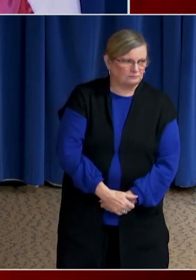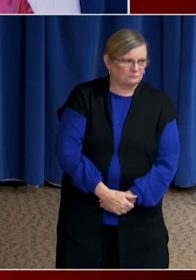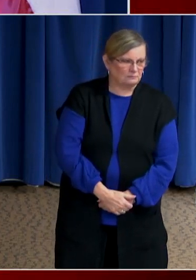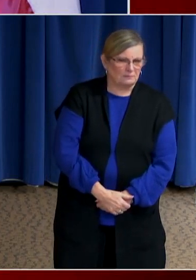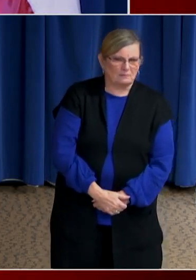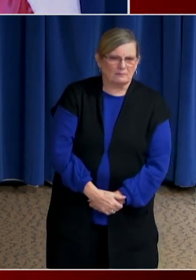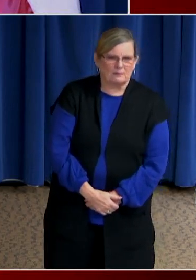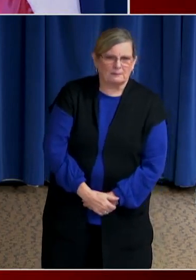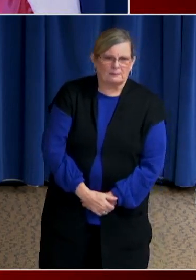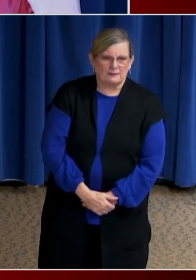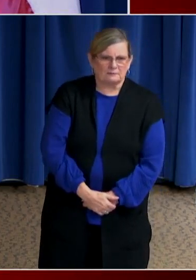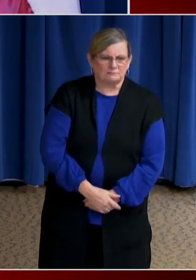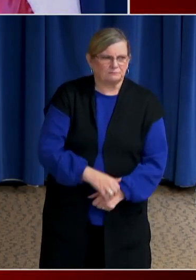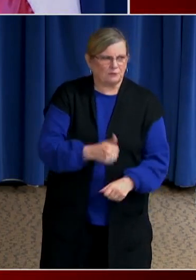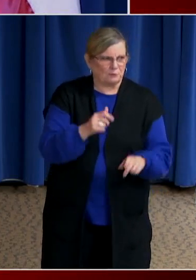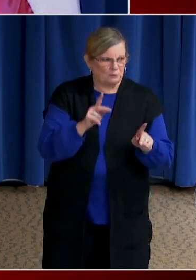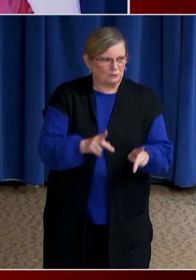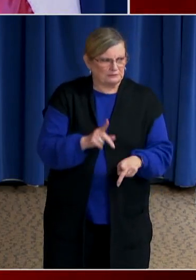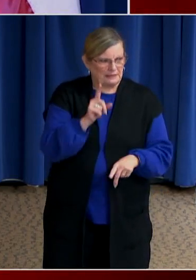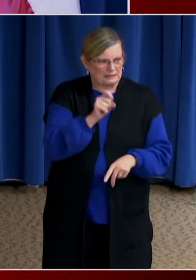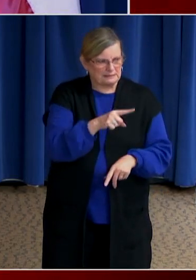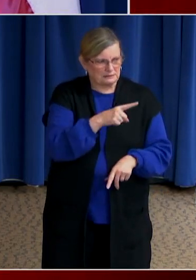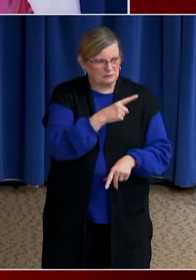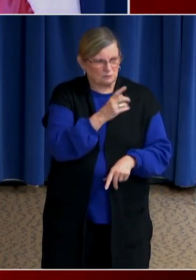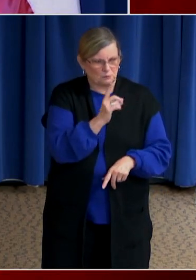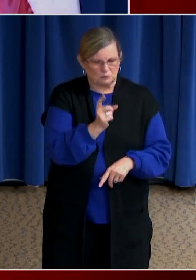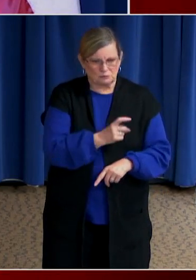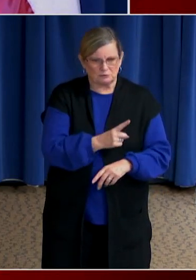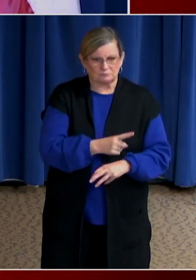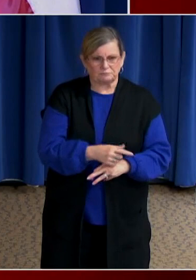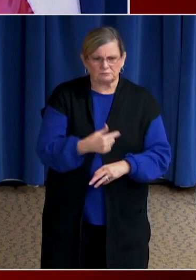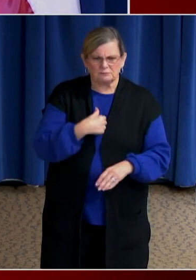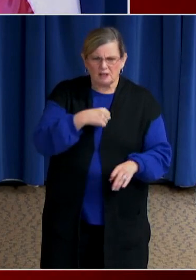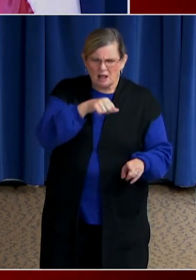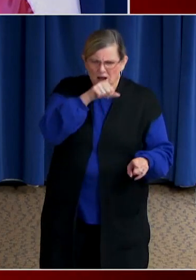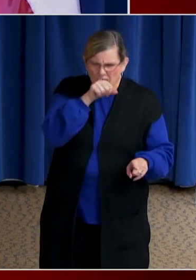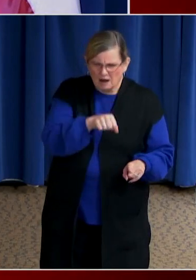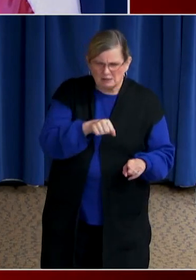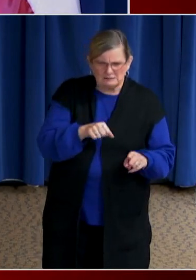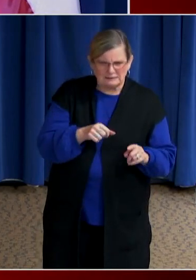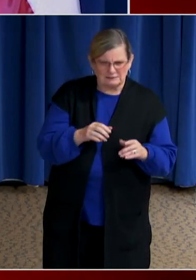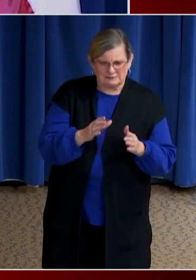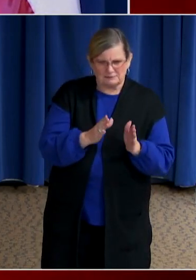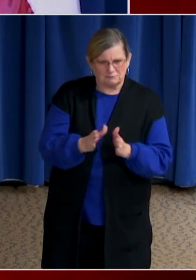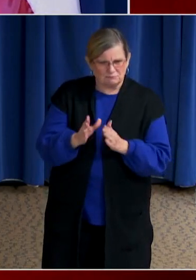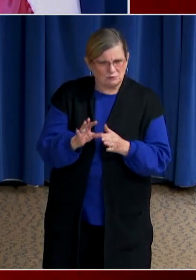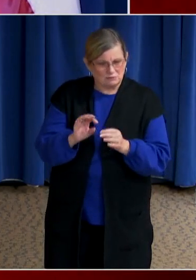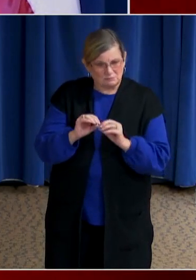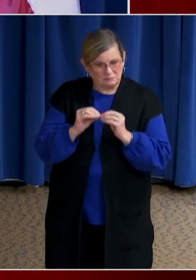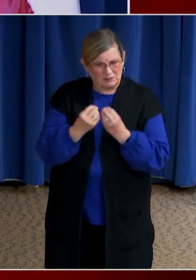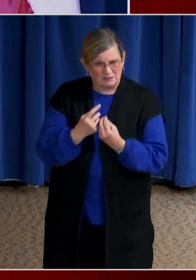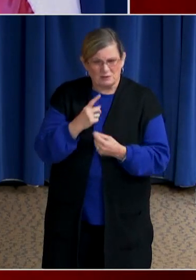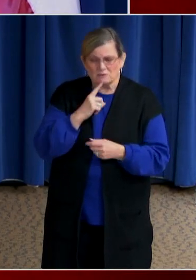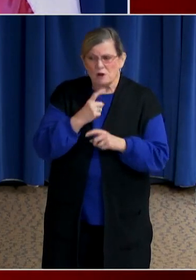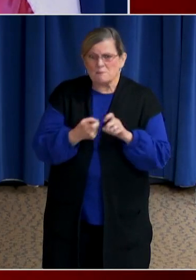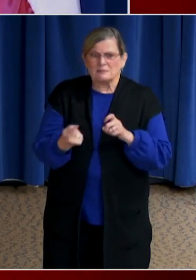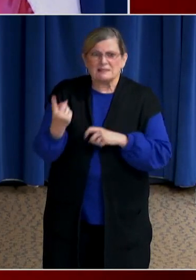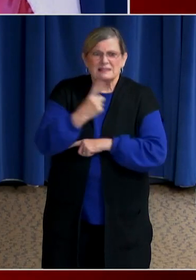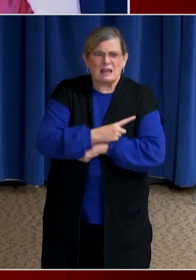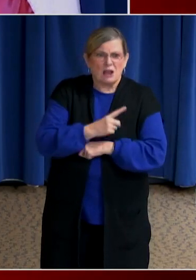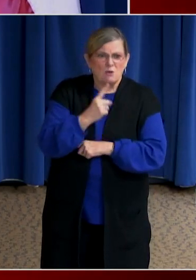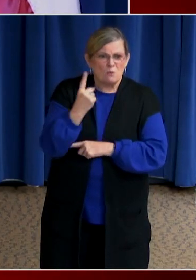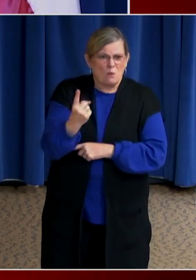okay. I didn't go that far. A lot of the organizers, they're saying that last night was literally day one of a week-long set